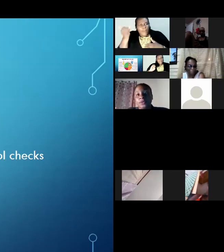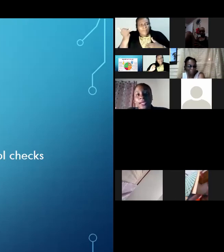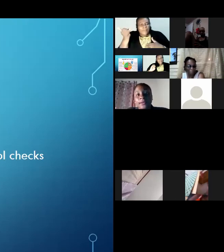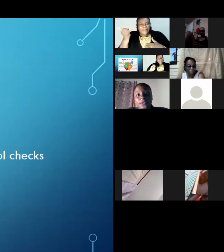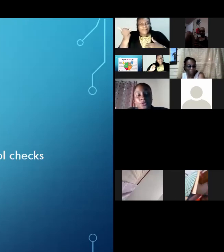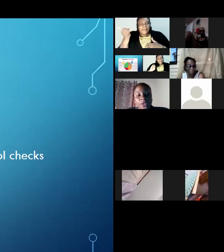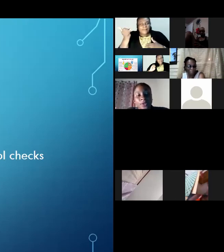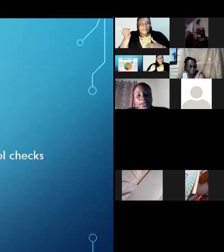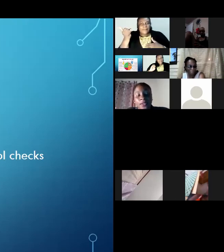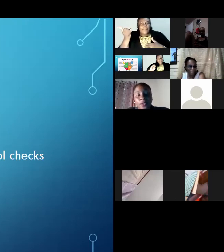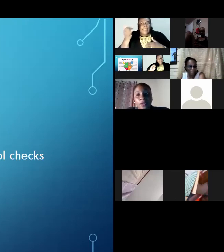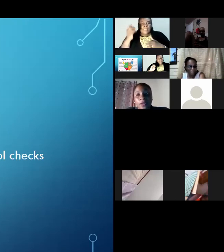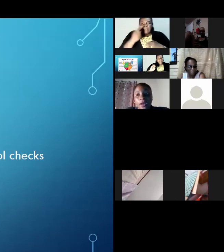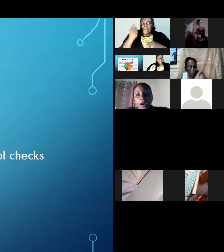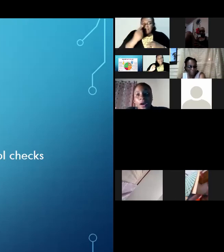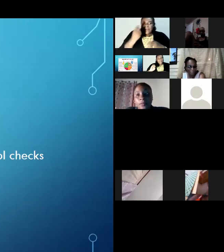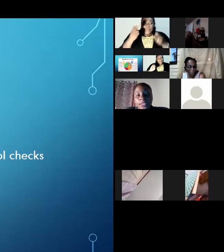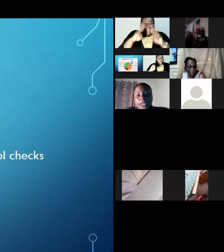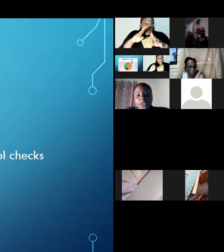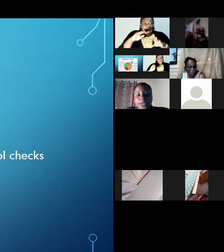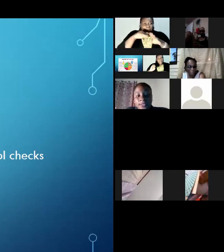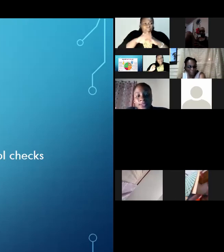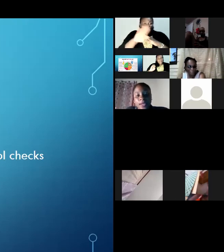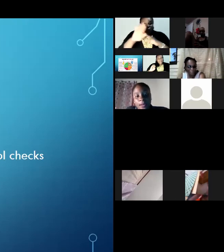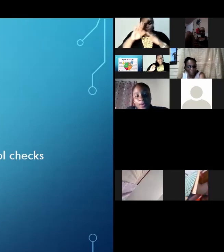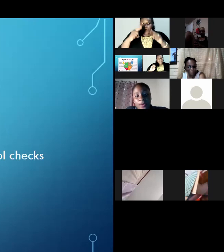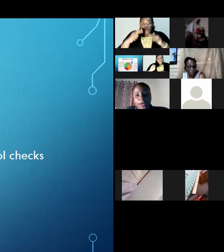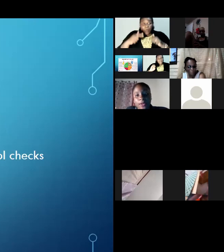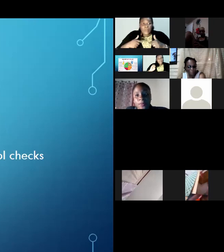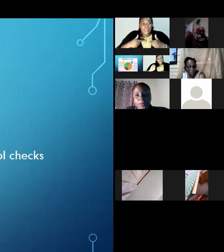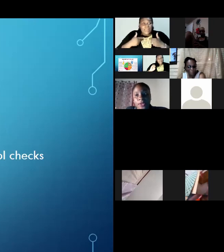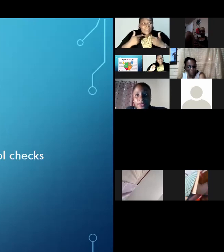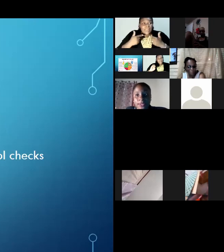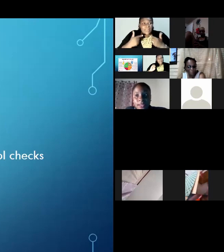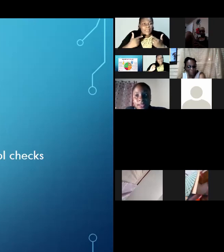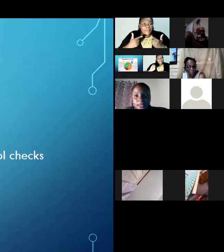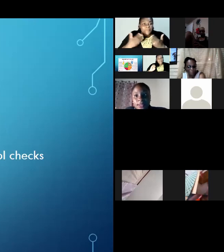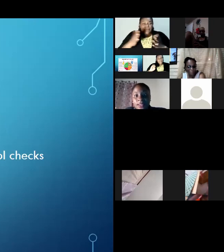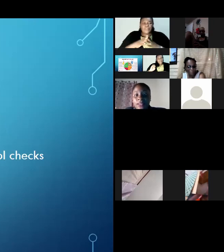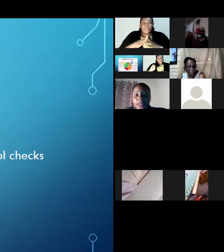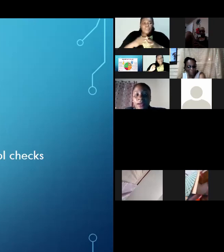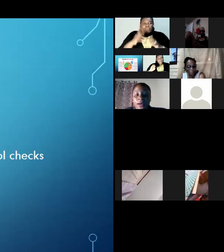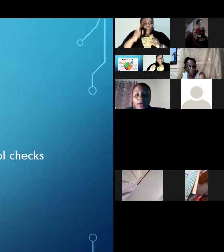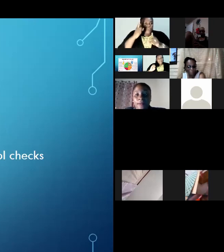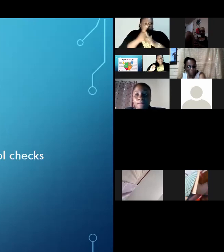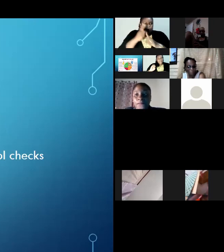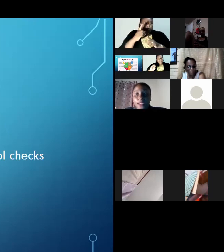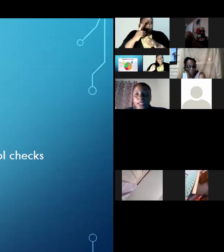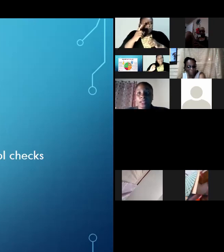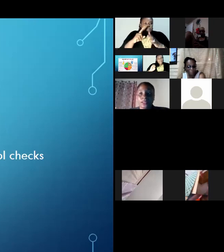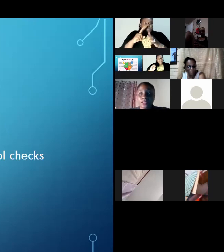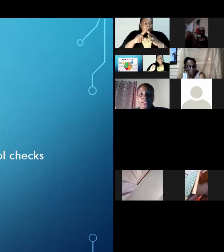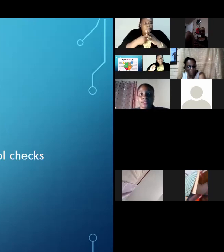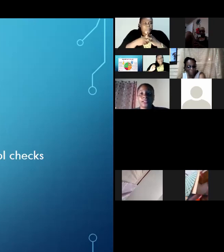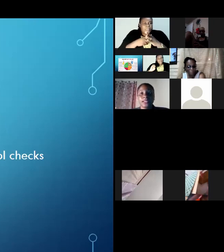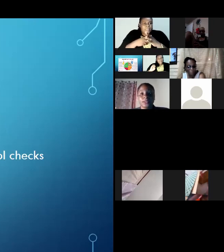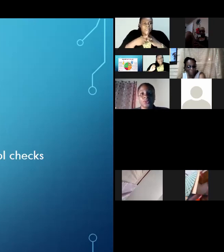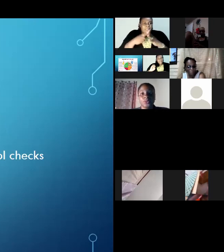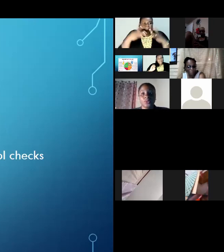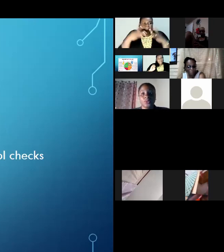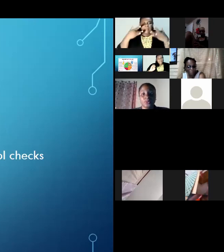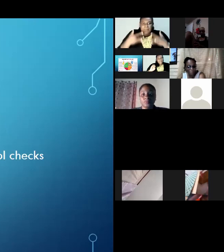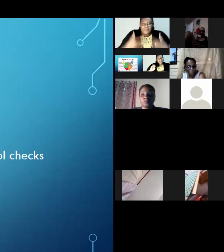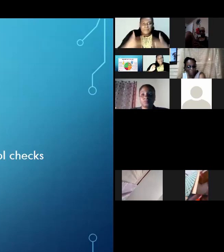your life to trigger it? Did it just come on spontaneously? Is it linked